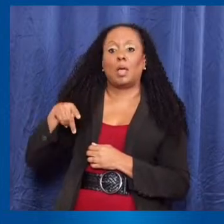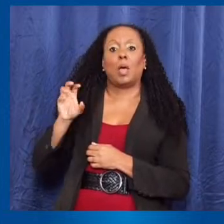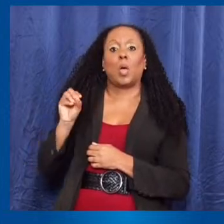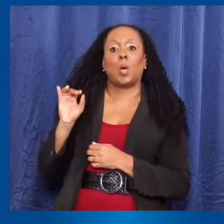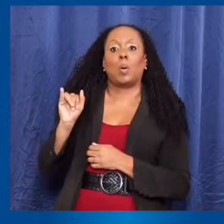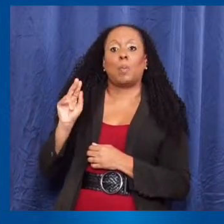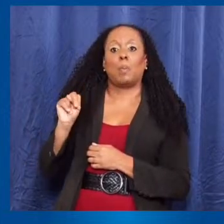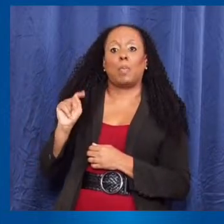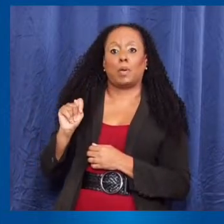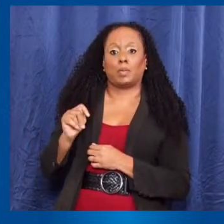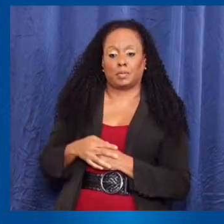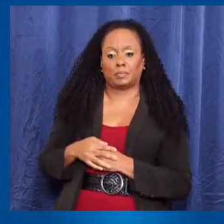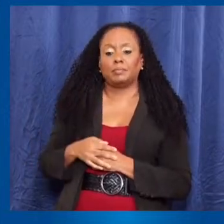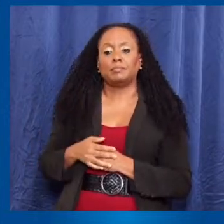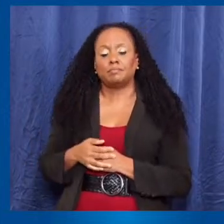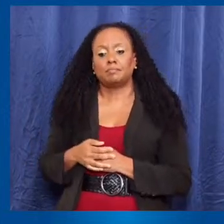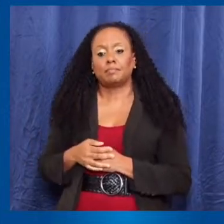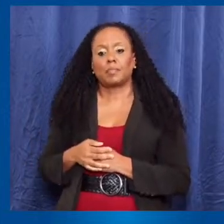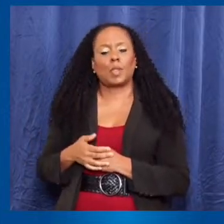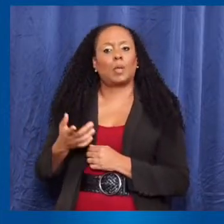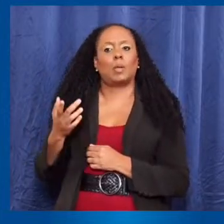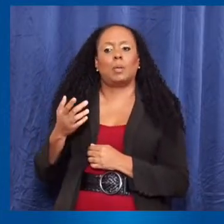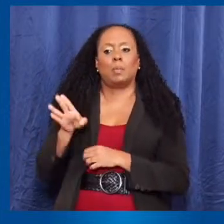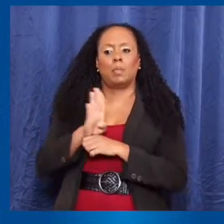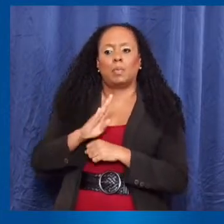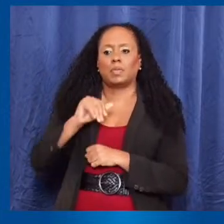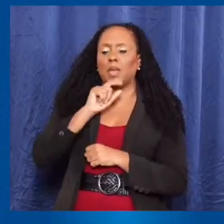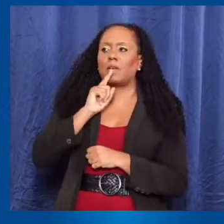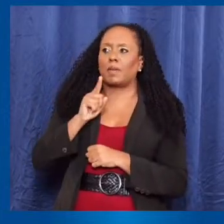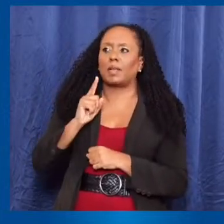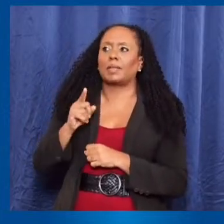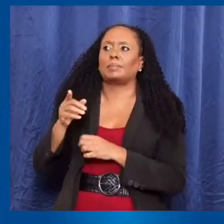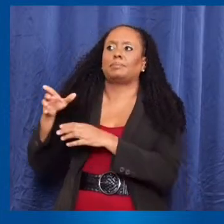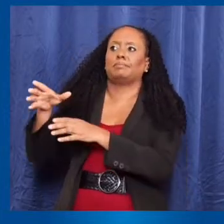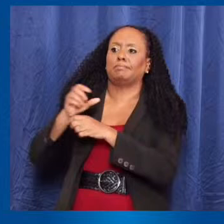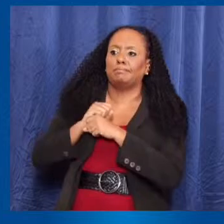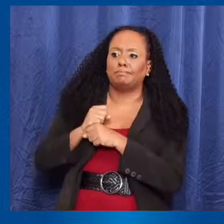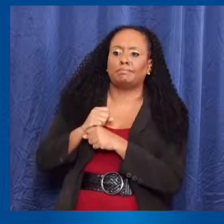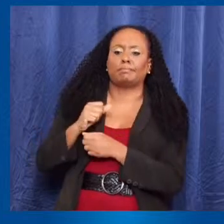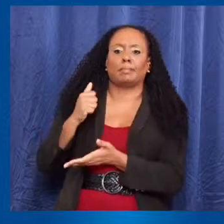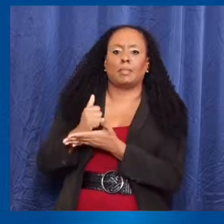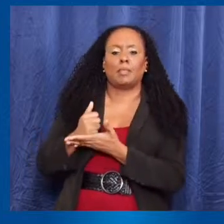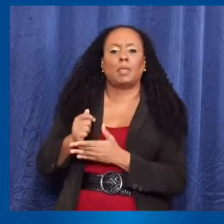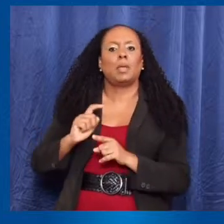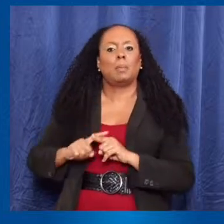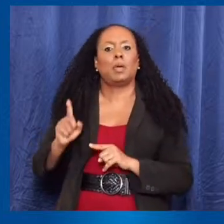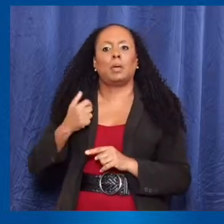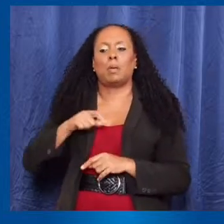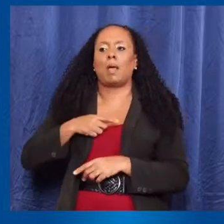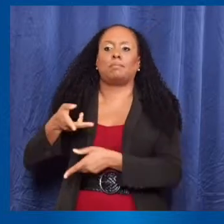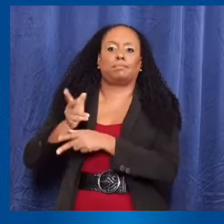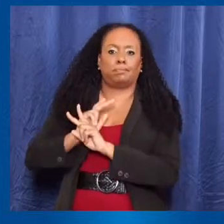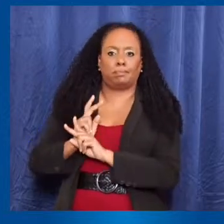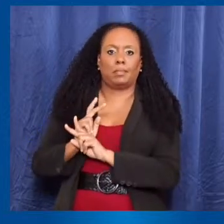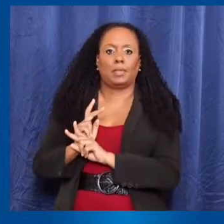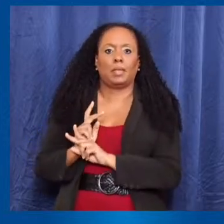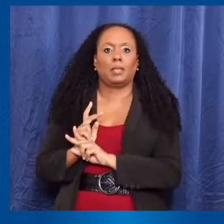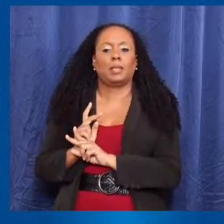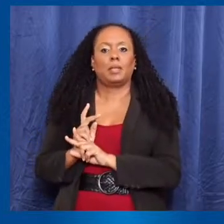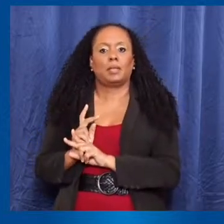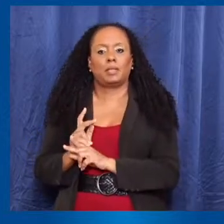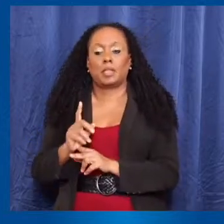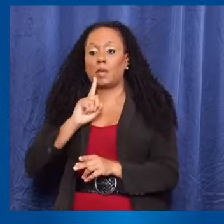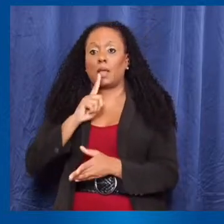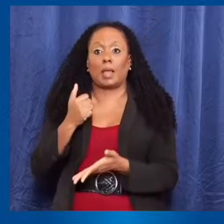that receives aid, but what it was a concessional loan that we negotiated specially that gave us a